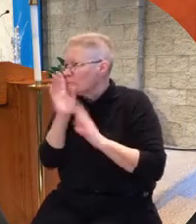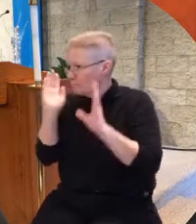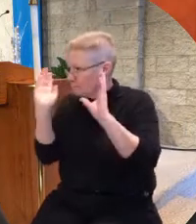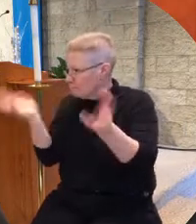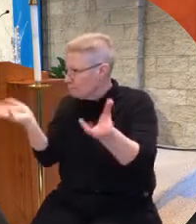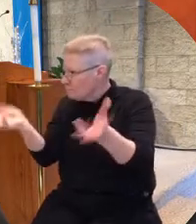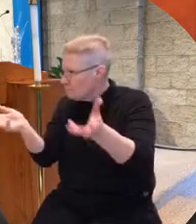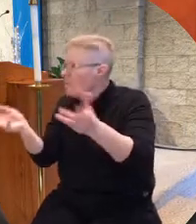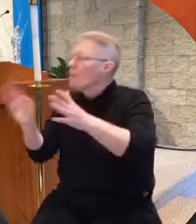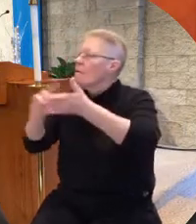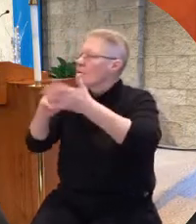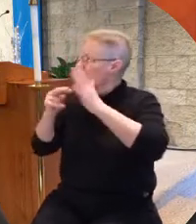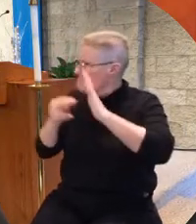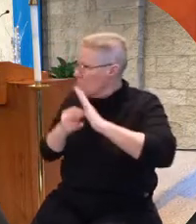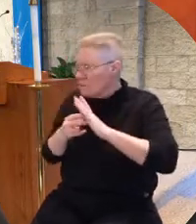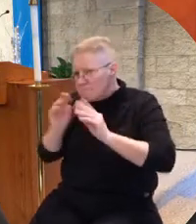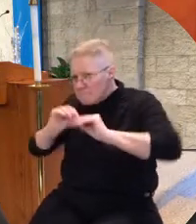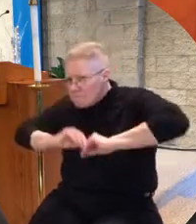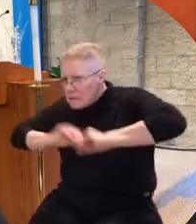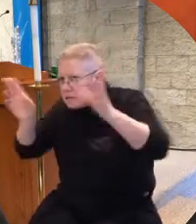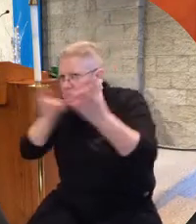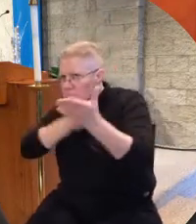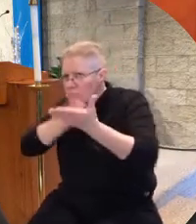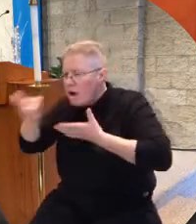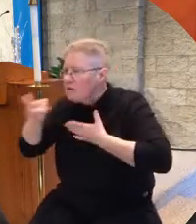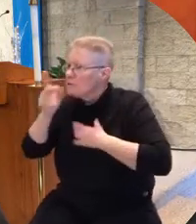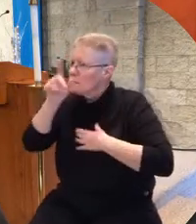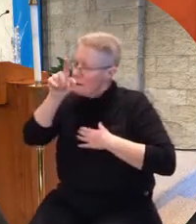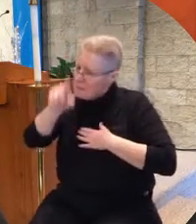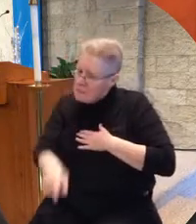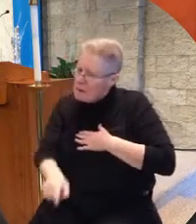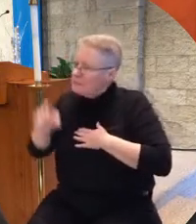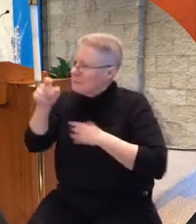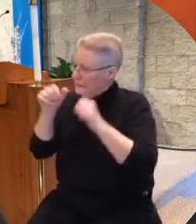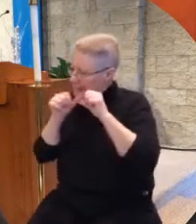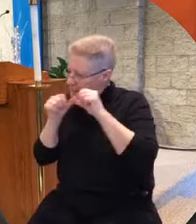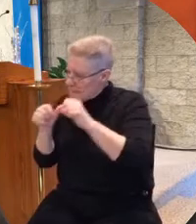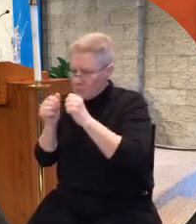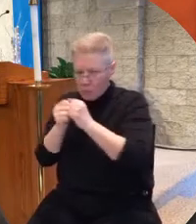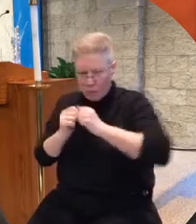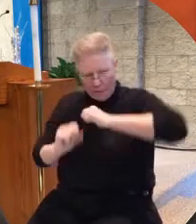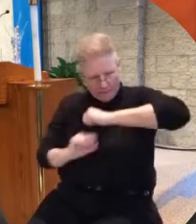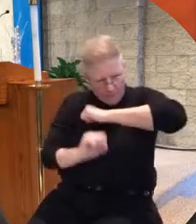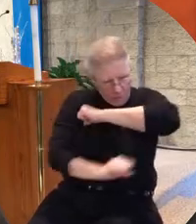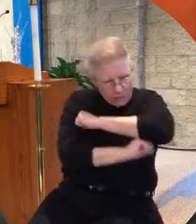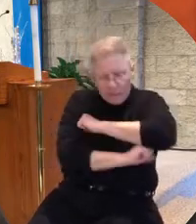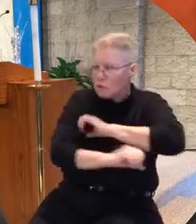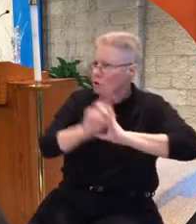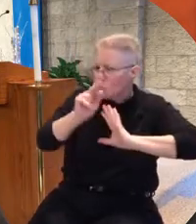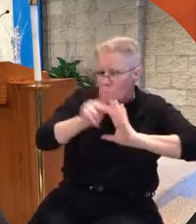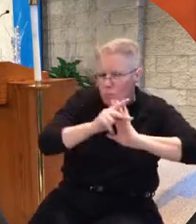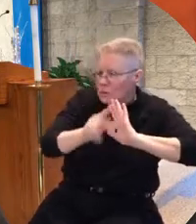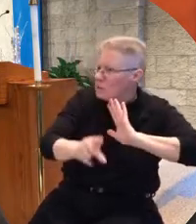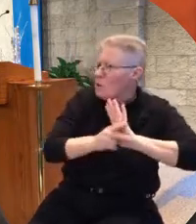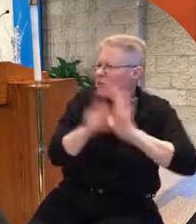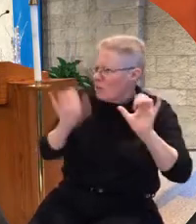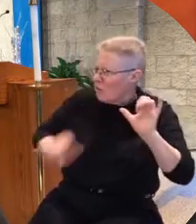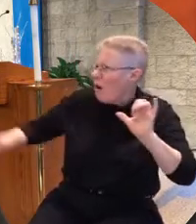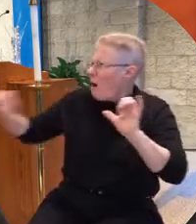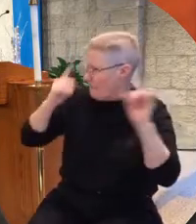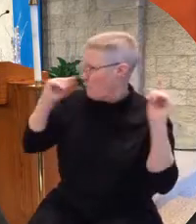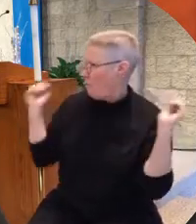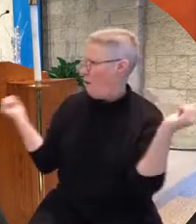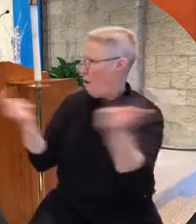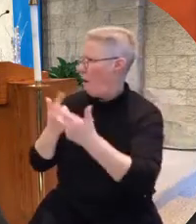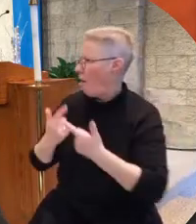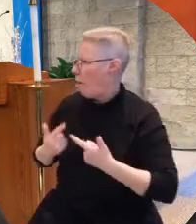embracing a future that is consistent with foundational principles common to all of us. I had the